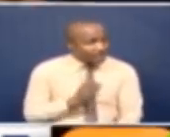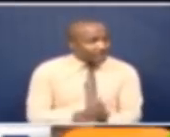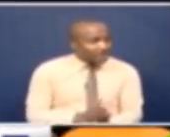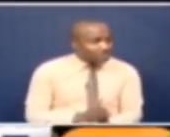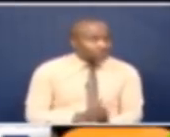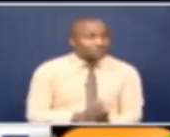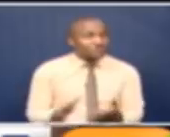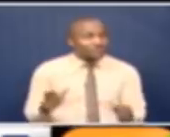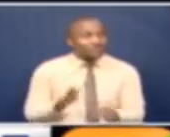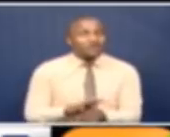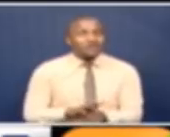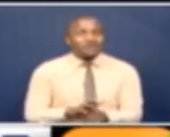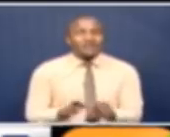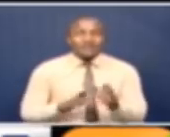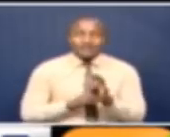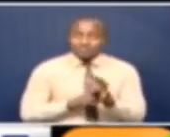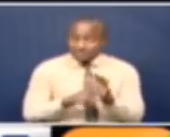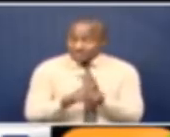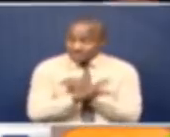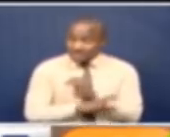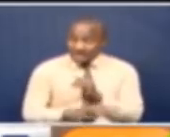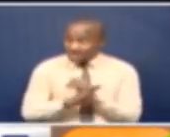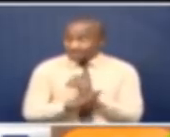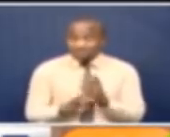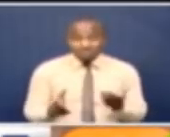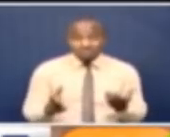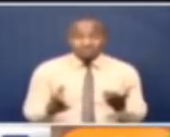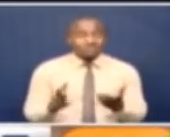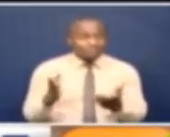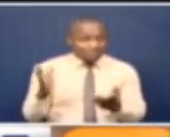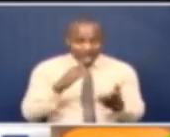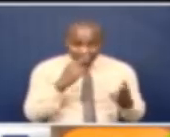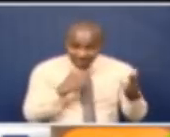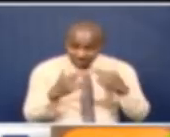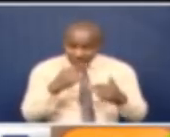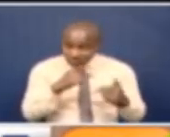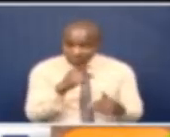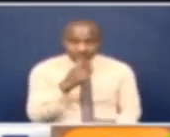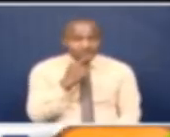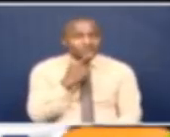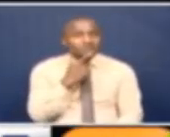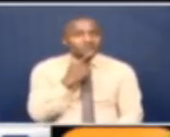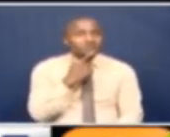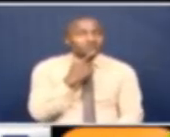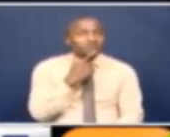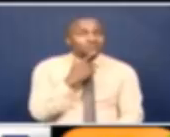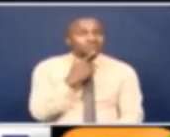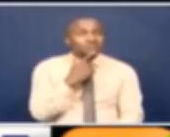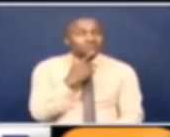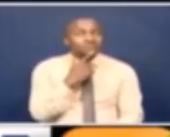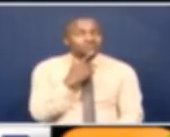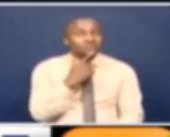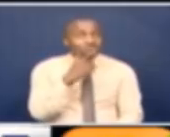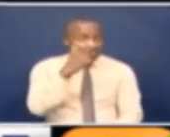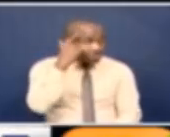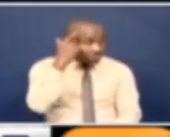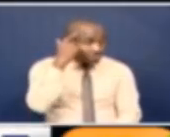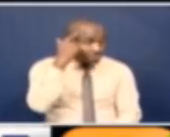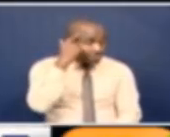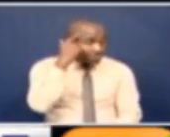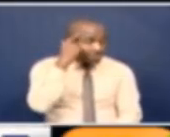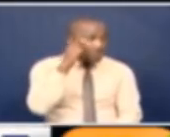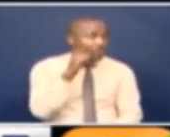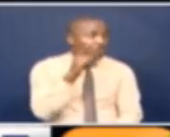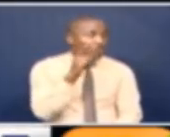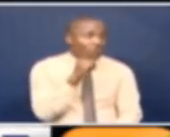fully represented in this country. And I'll take you back to history. You're a guy who lived in the States. You remember what led